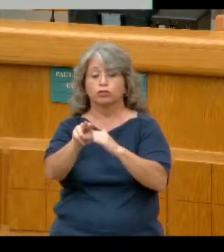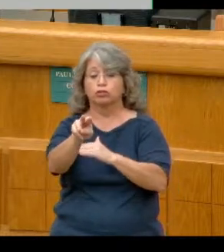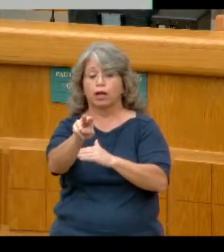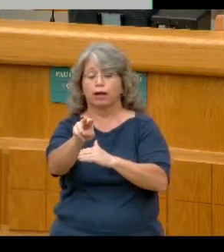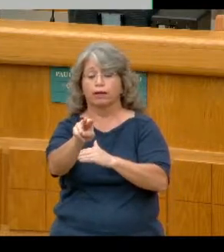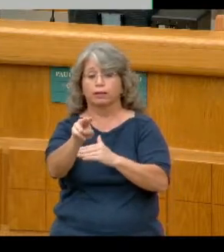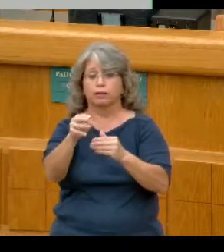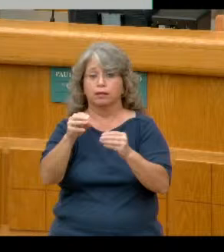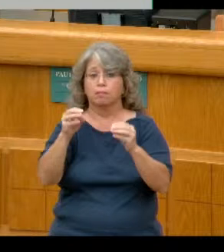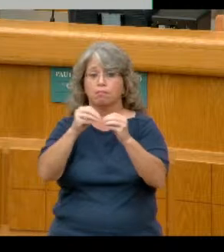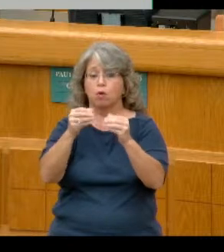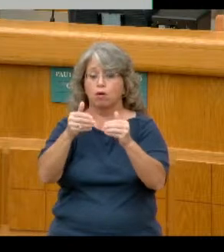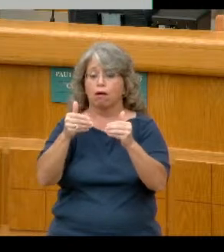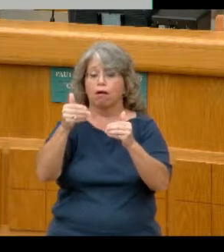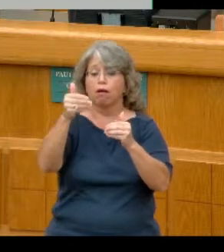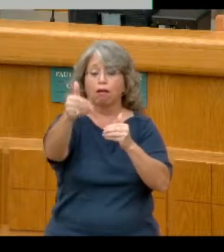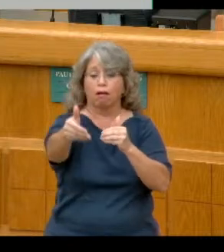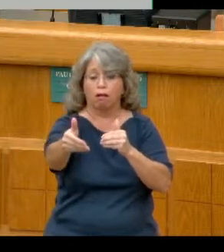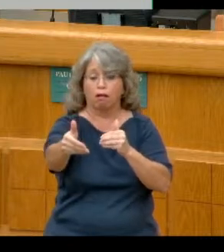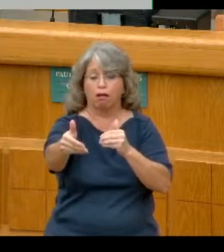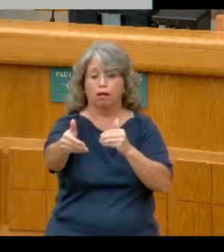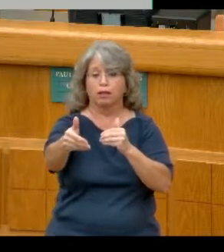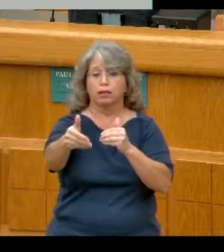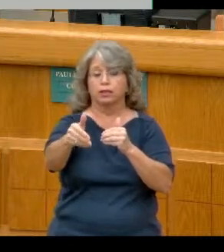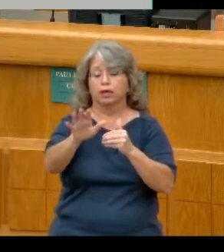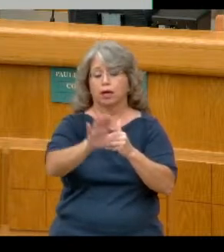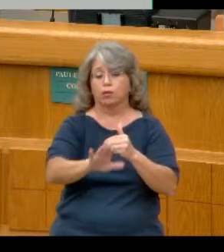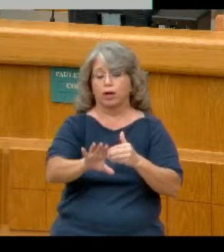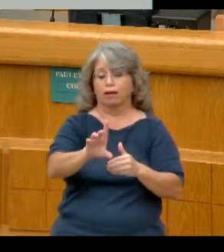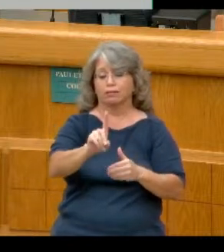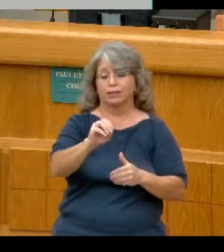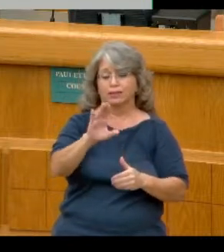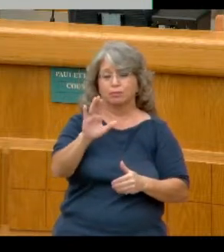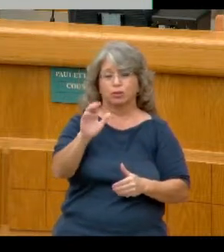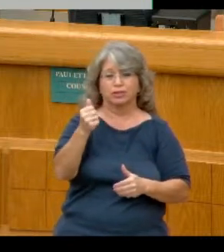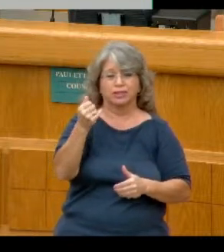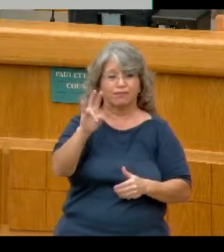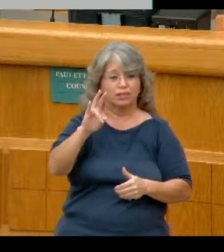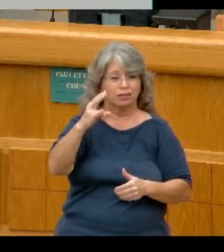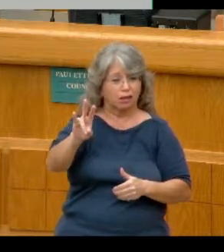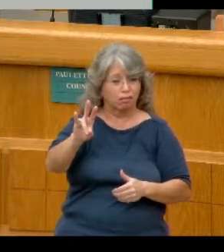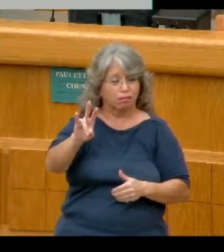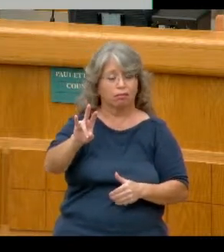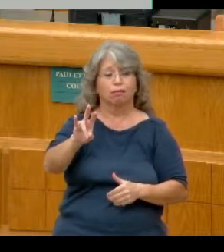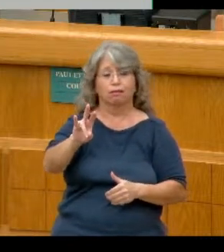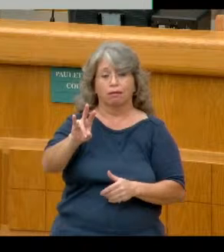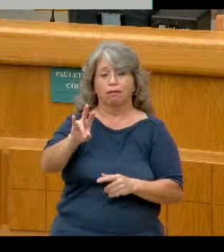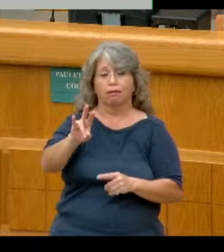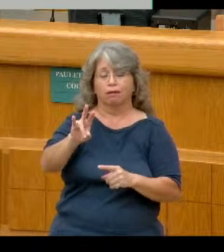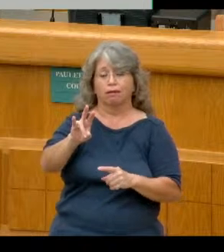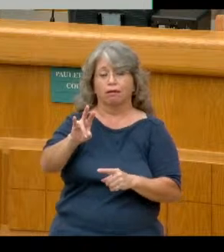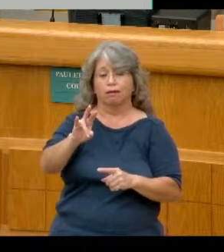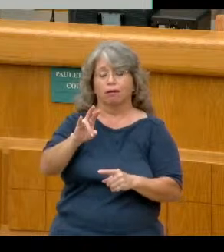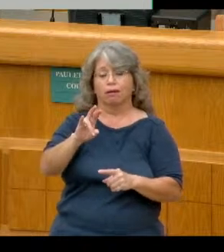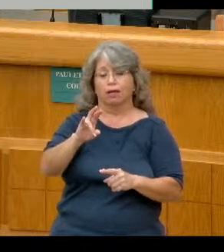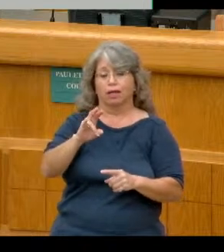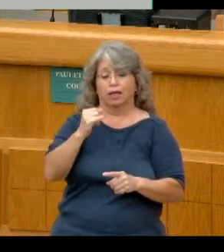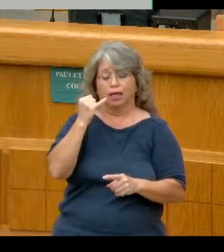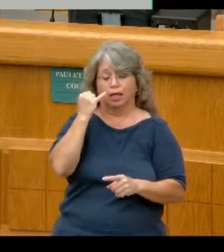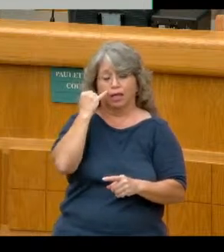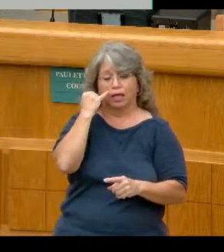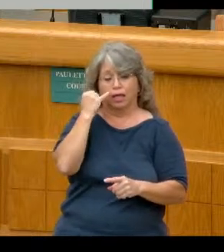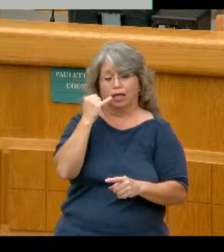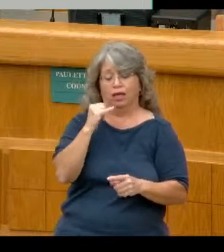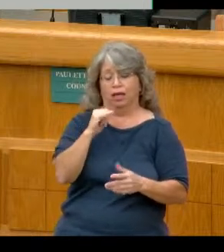we'll peak out in terms of number of new cases somewhere around December 17th, assuming that the change in transmission rate with